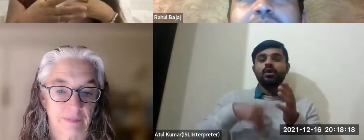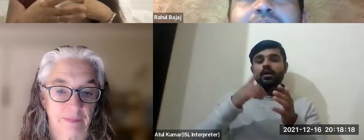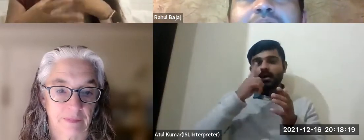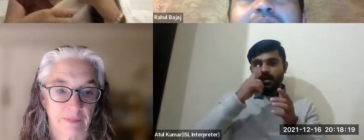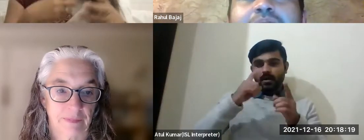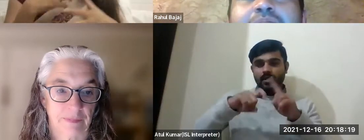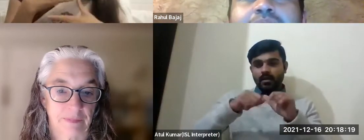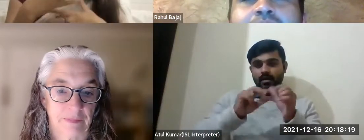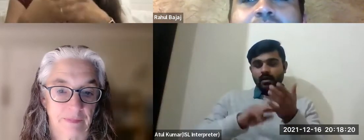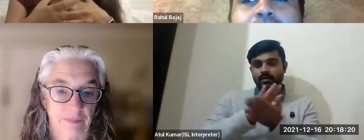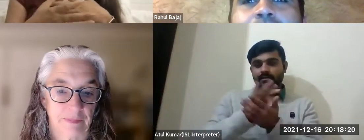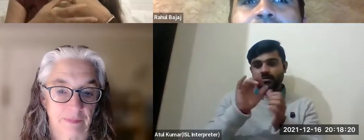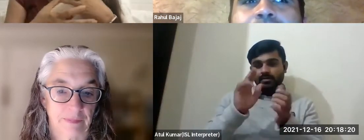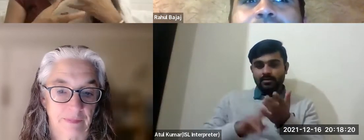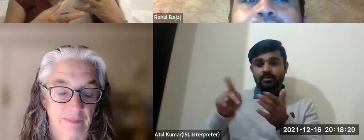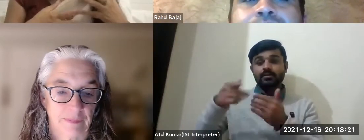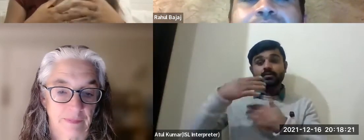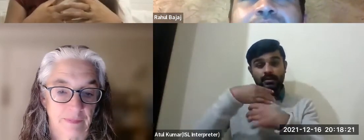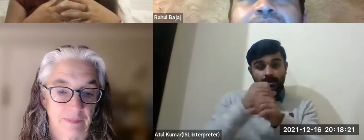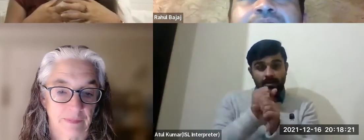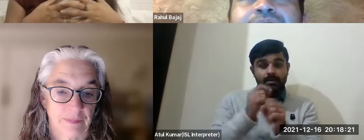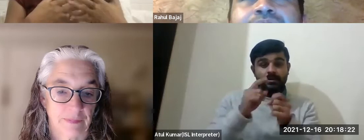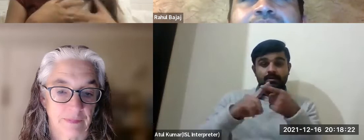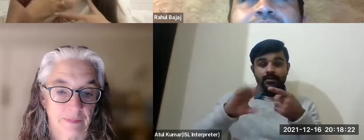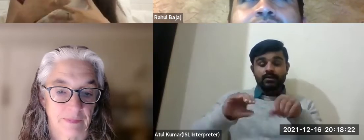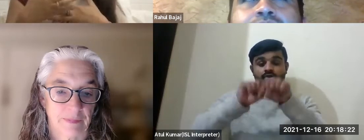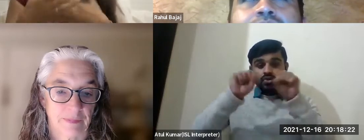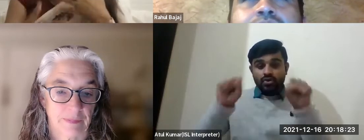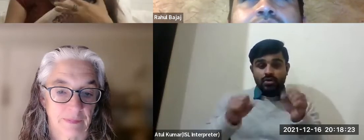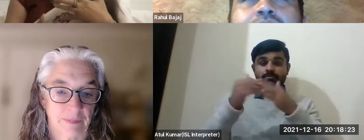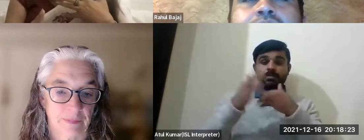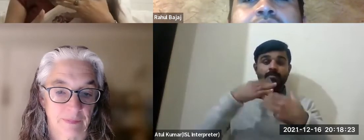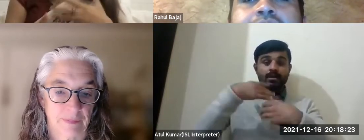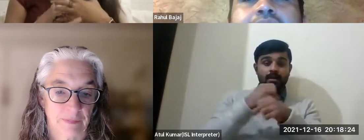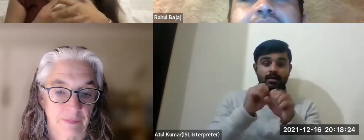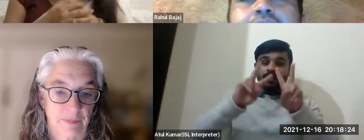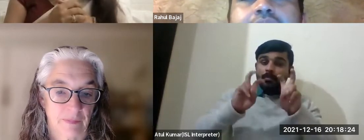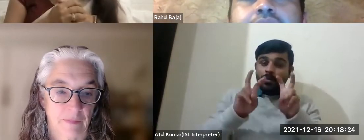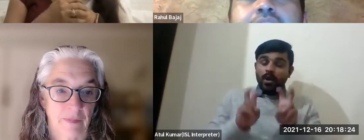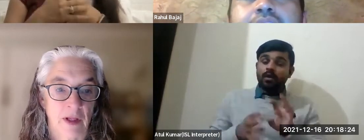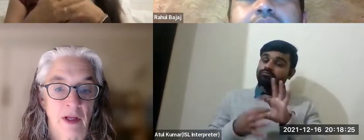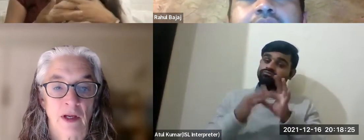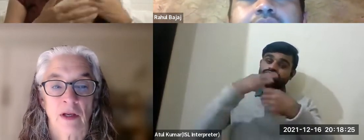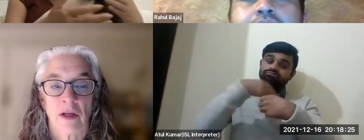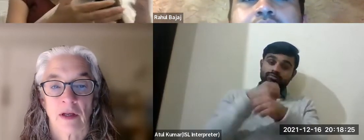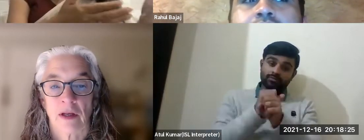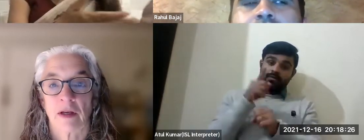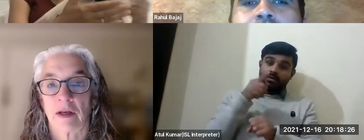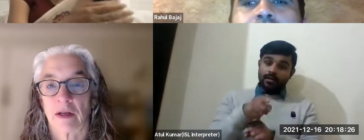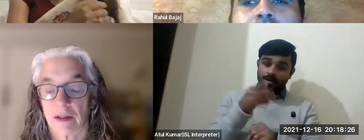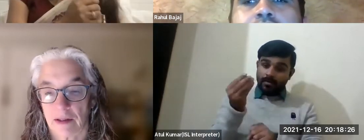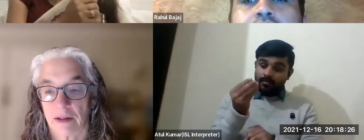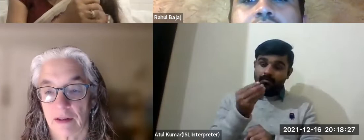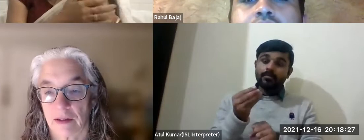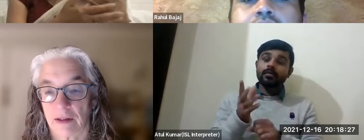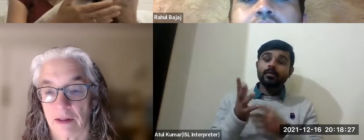to together and create this kind of ecosystem where we build a healthy dialogue, yes, right? And that will take us to, which